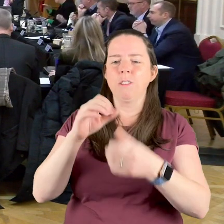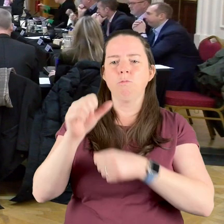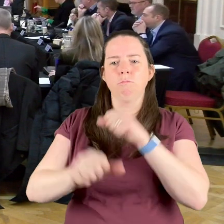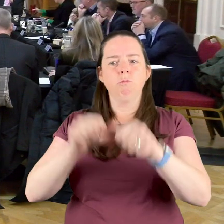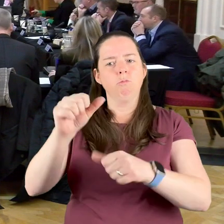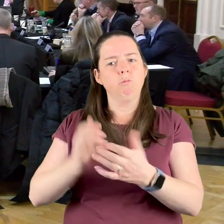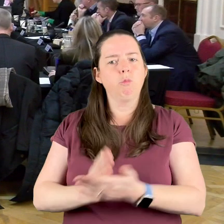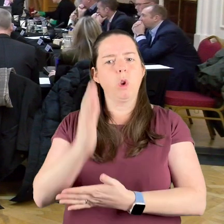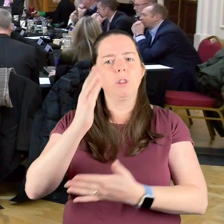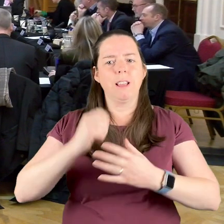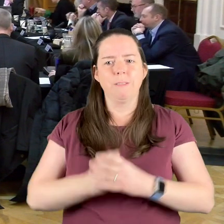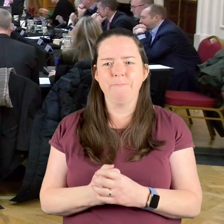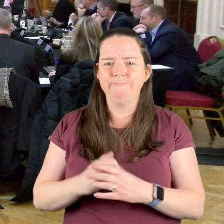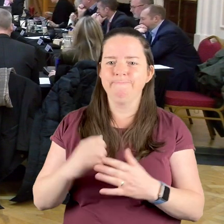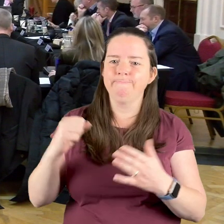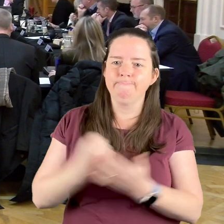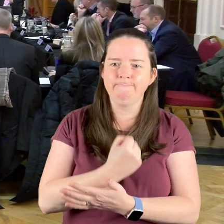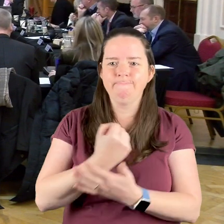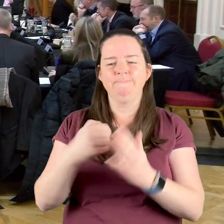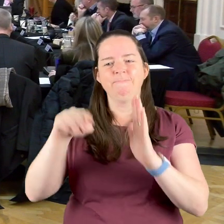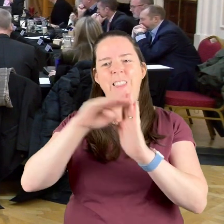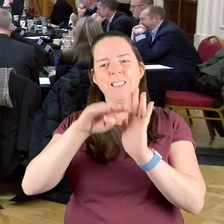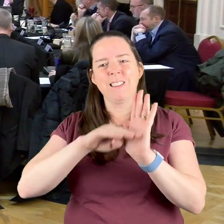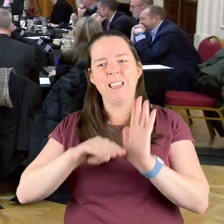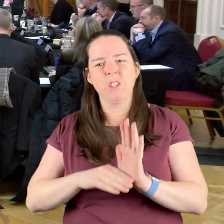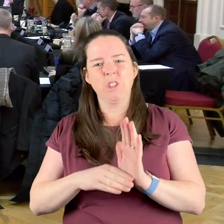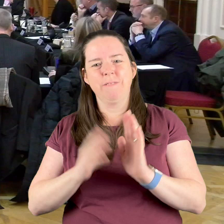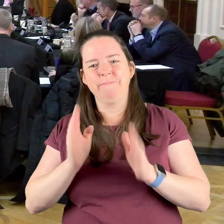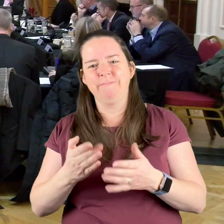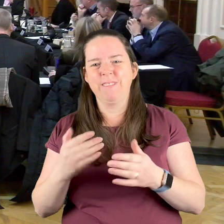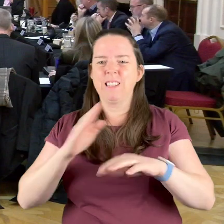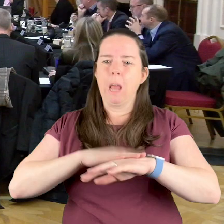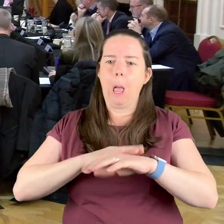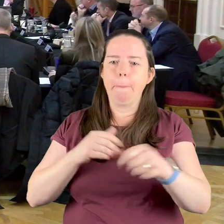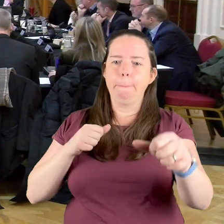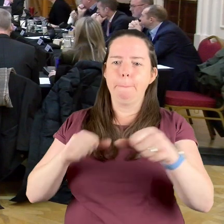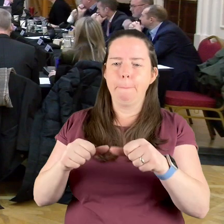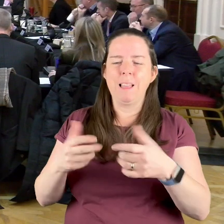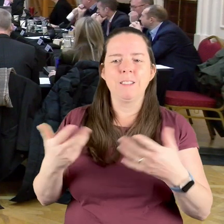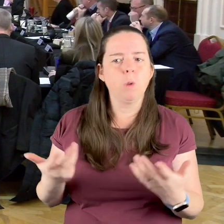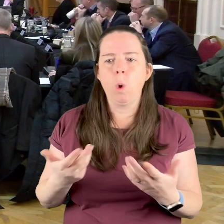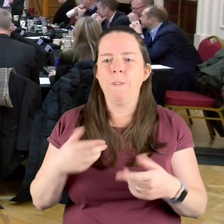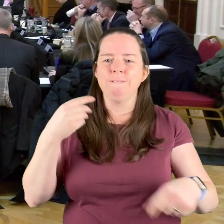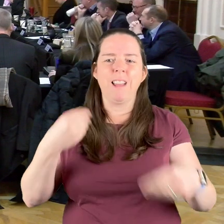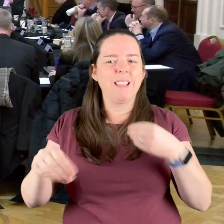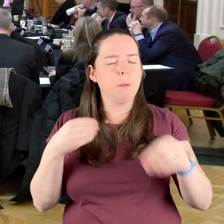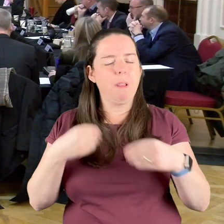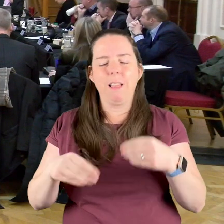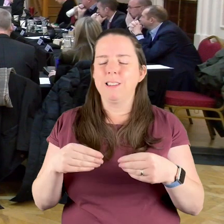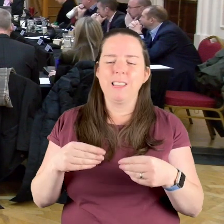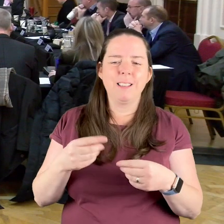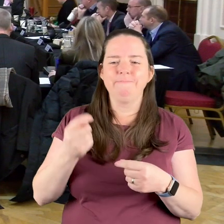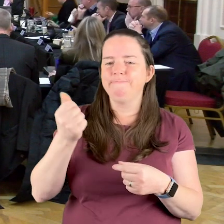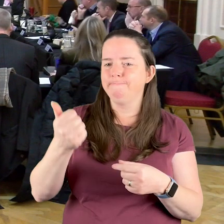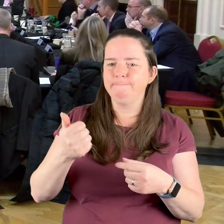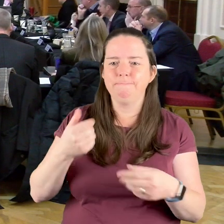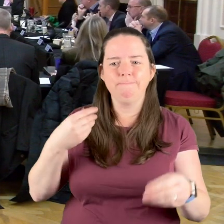that process. Unfortunately, it was set down in the legislation, the timescale, so we don't have a lot